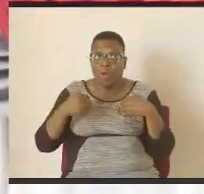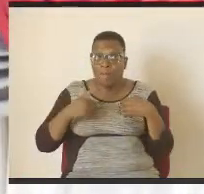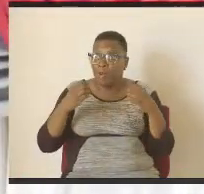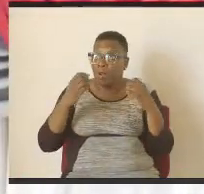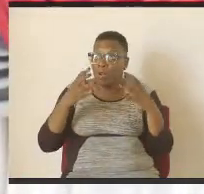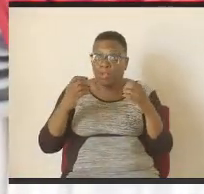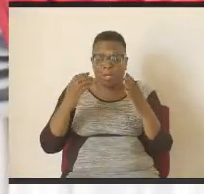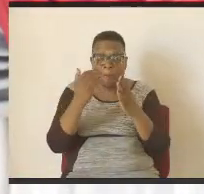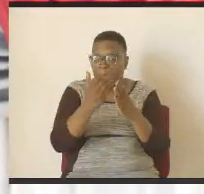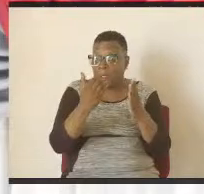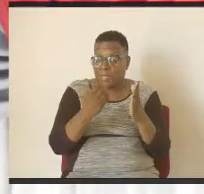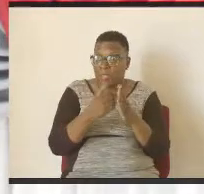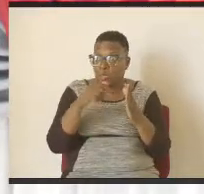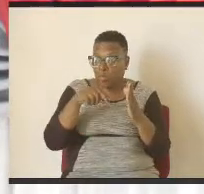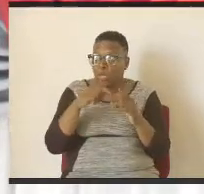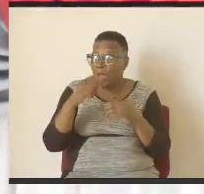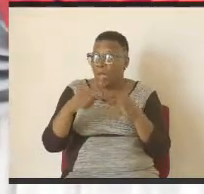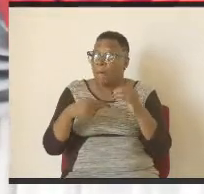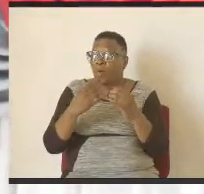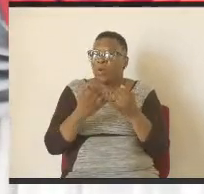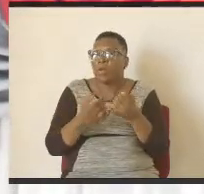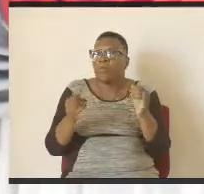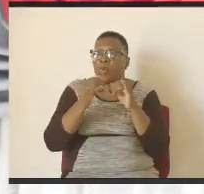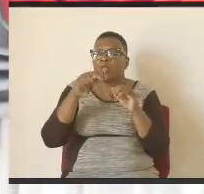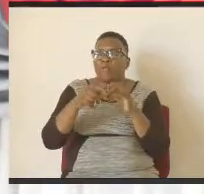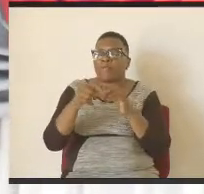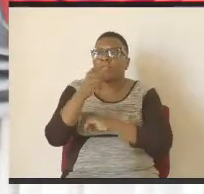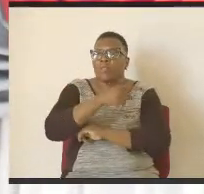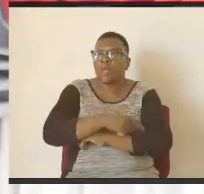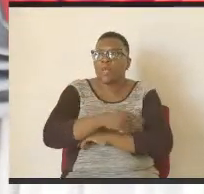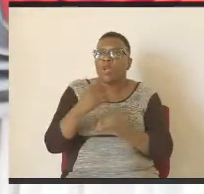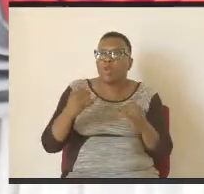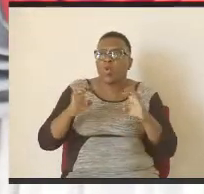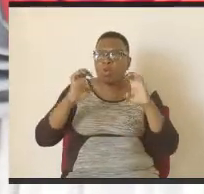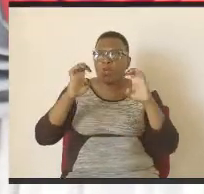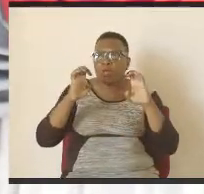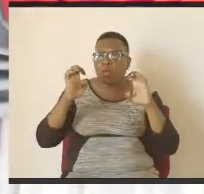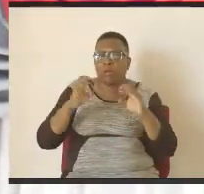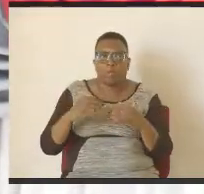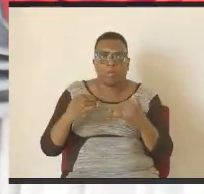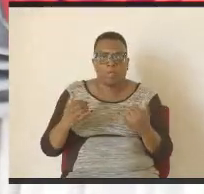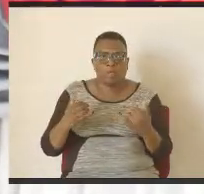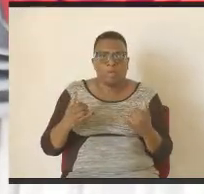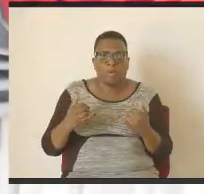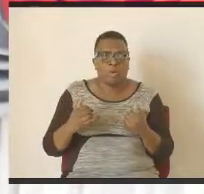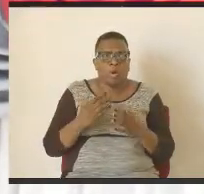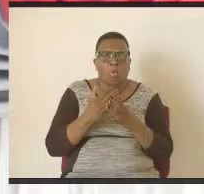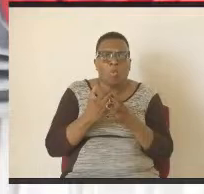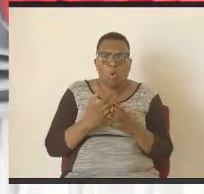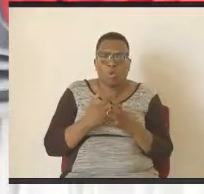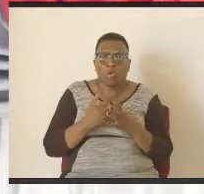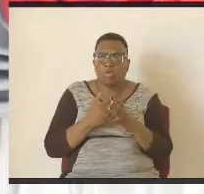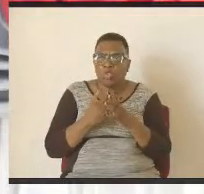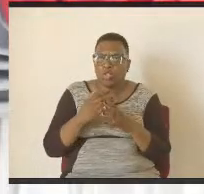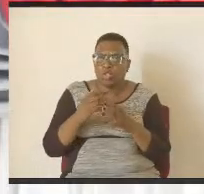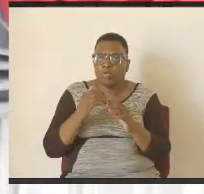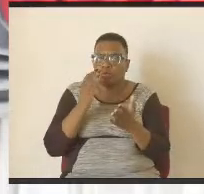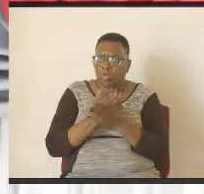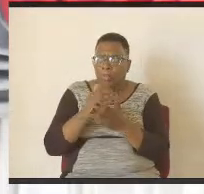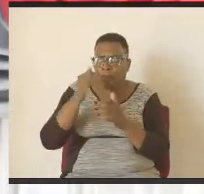today about the significance of this day and this time. And I want to just share a little reflection with us today